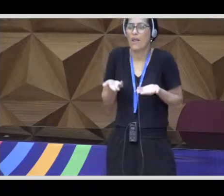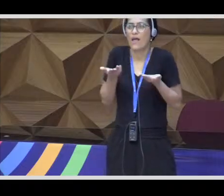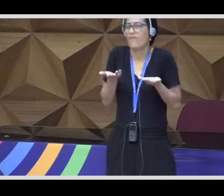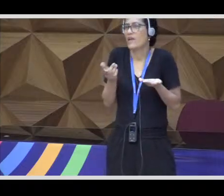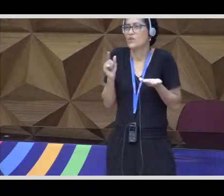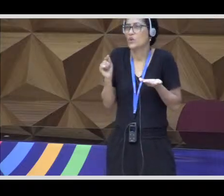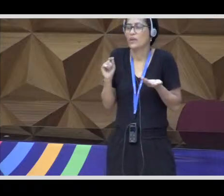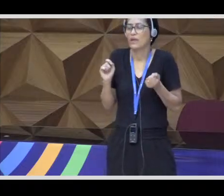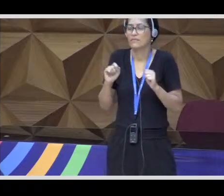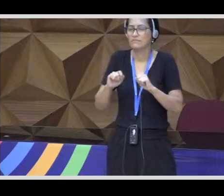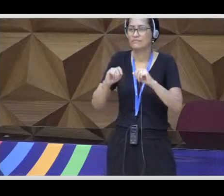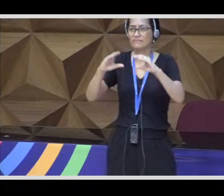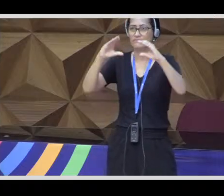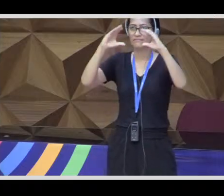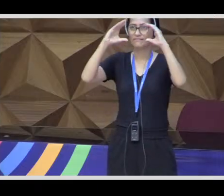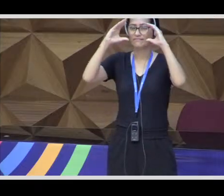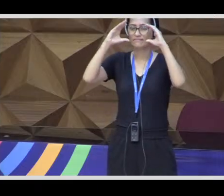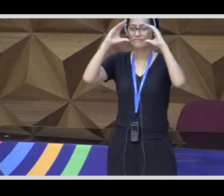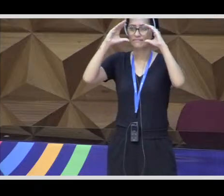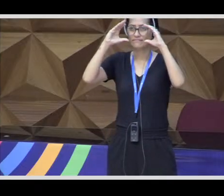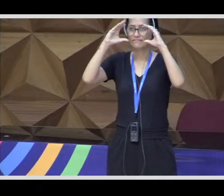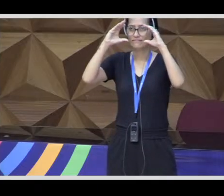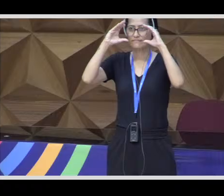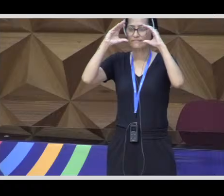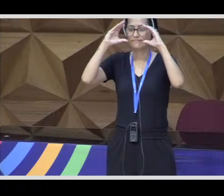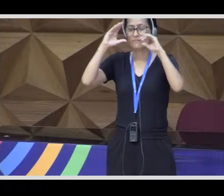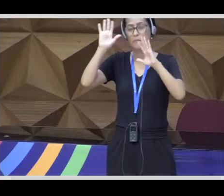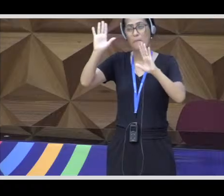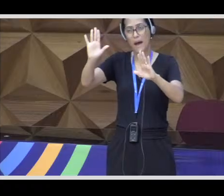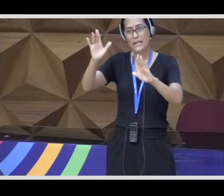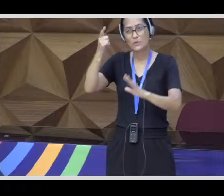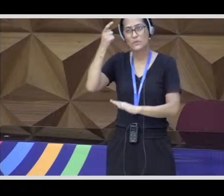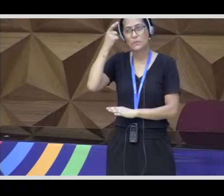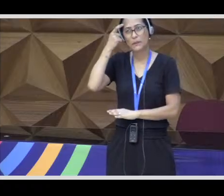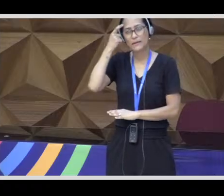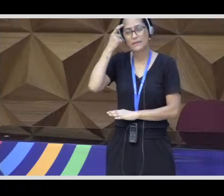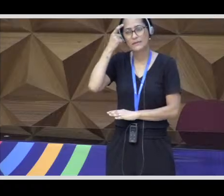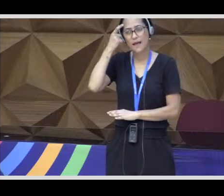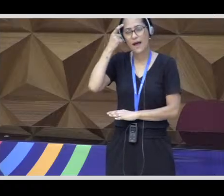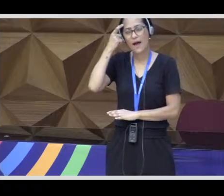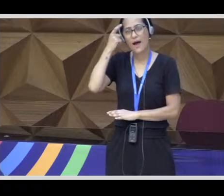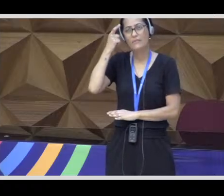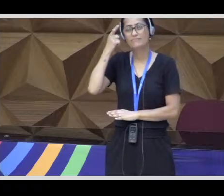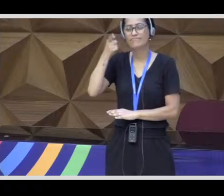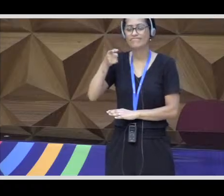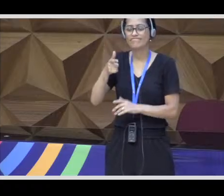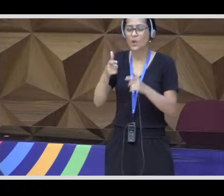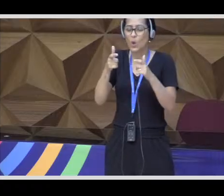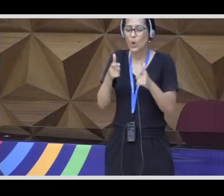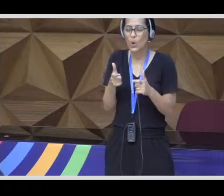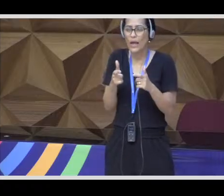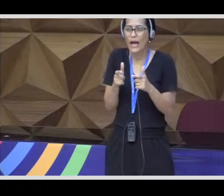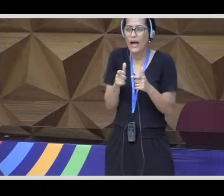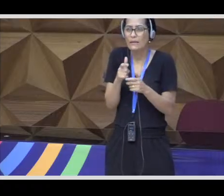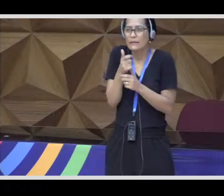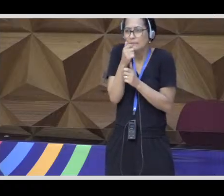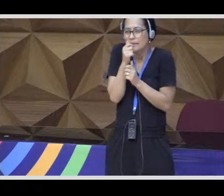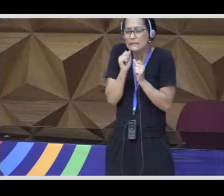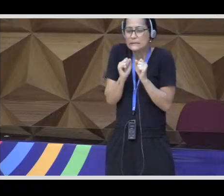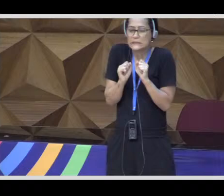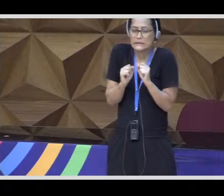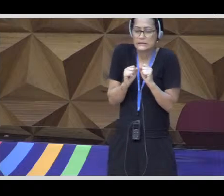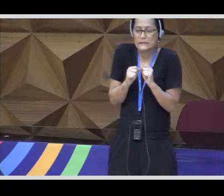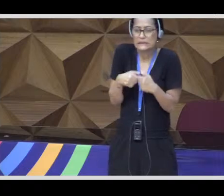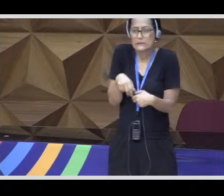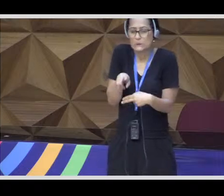But I have to think about the fact that I'm in a confined space because I can't start doing movements into the person space either